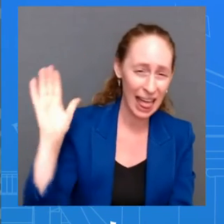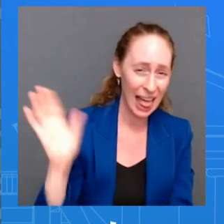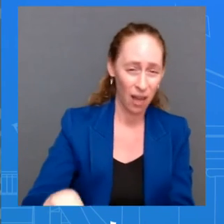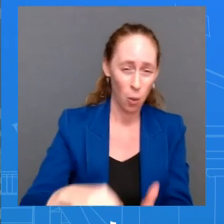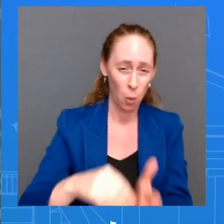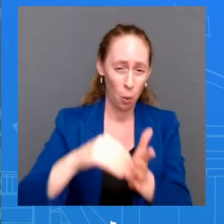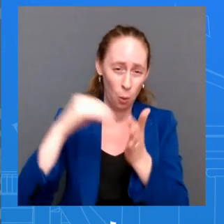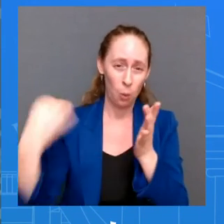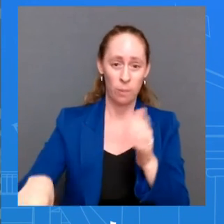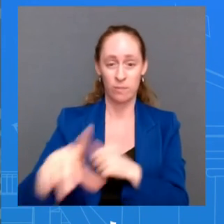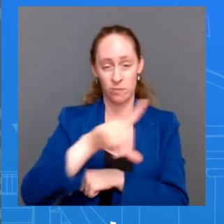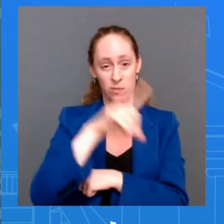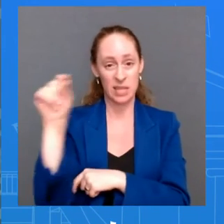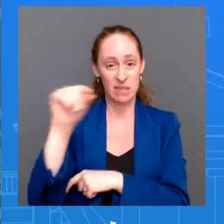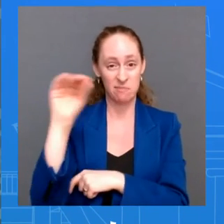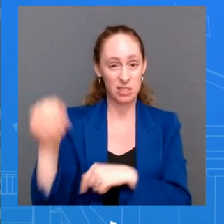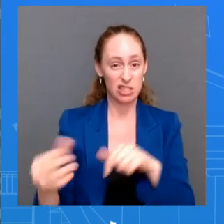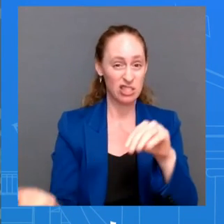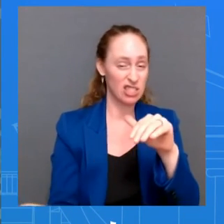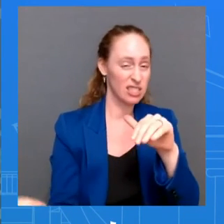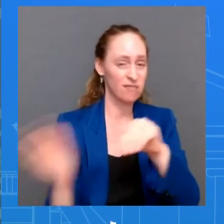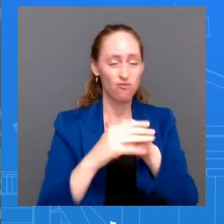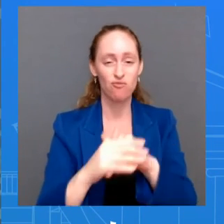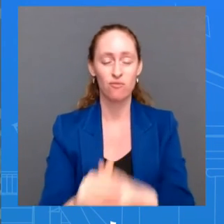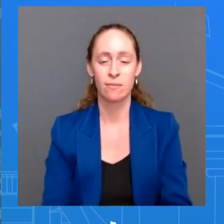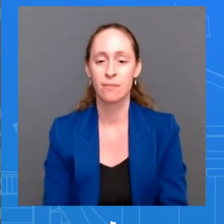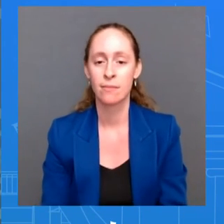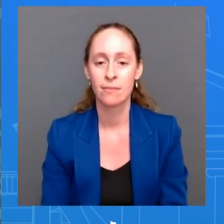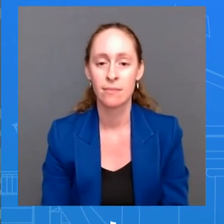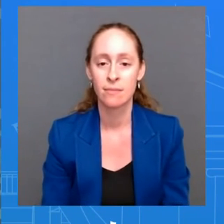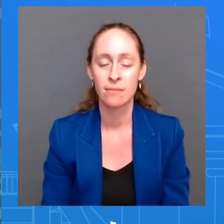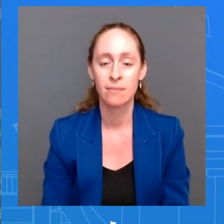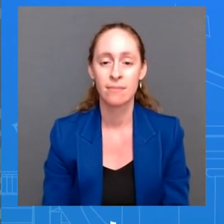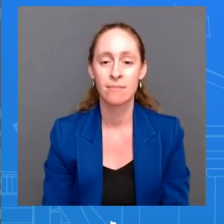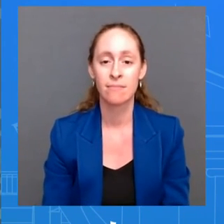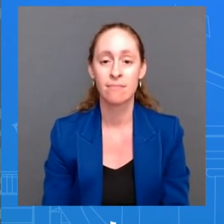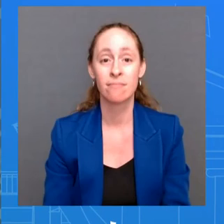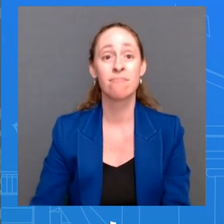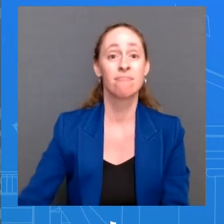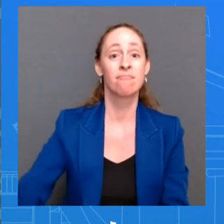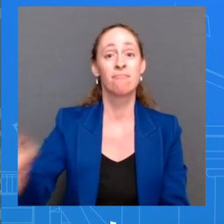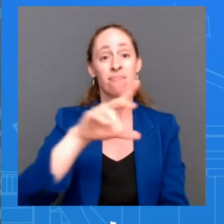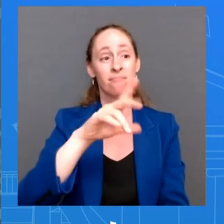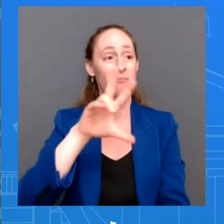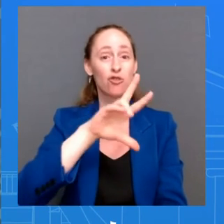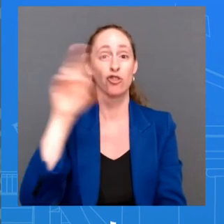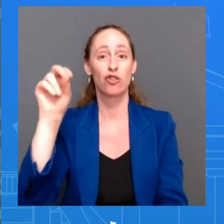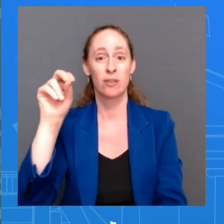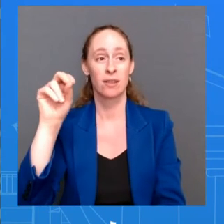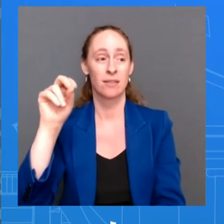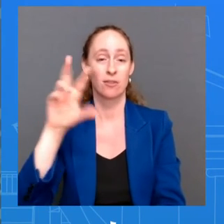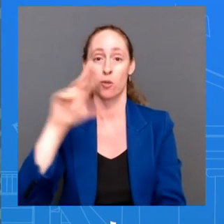the enormous pressure of the U.S. and over 30 partners around the world, Russia defaulted for the